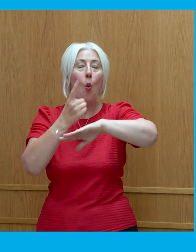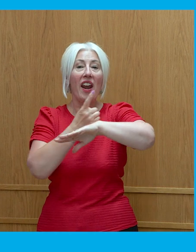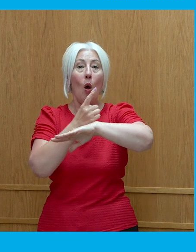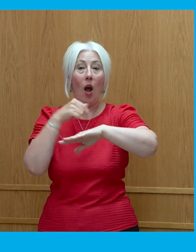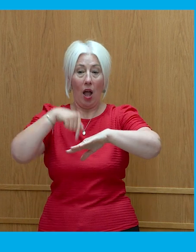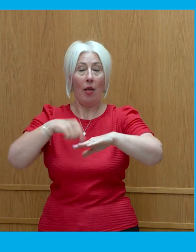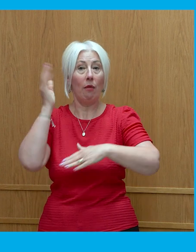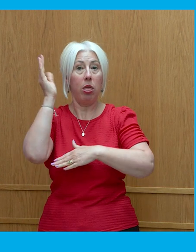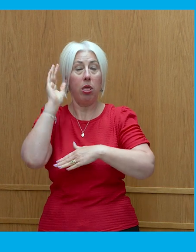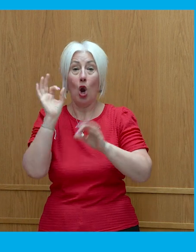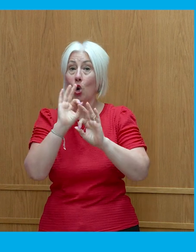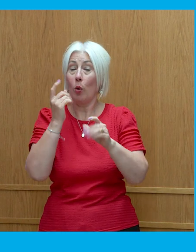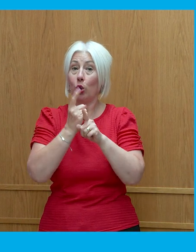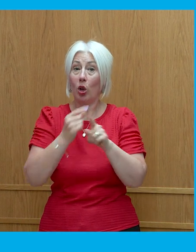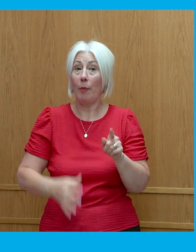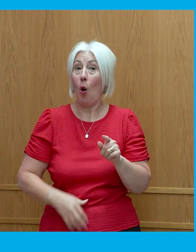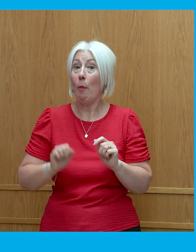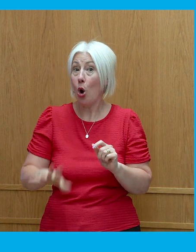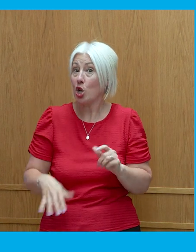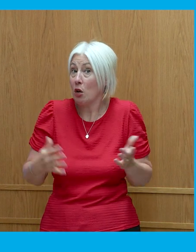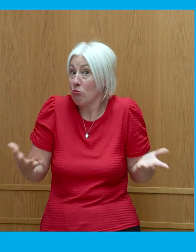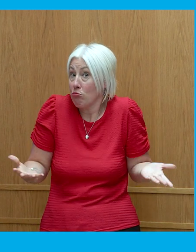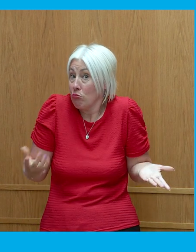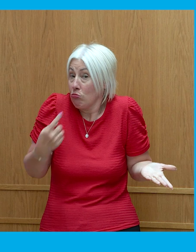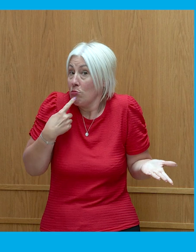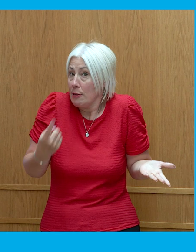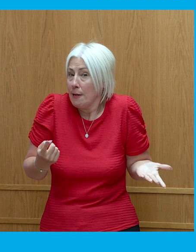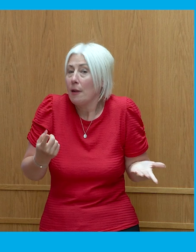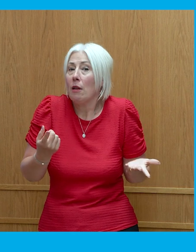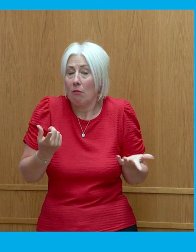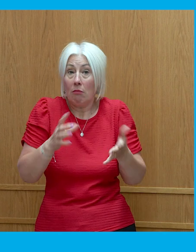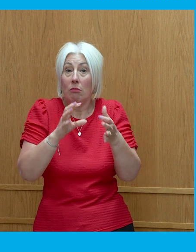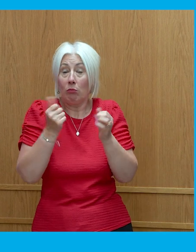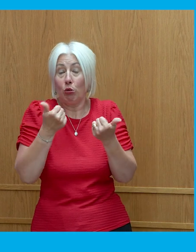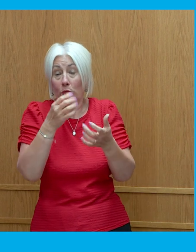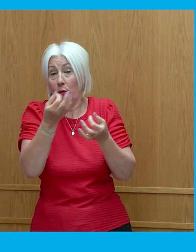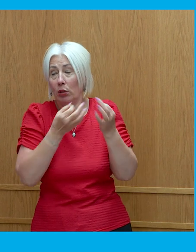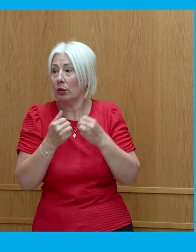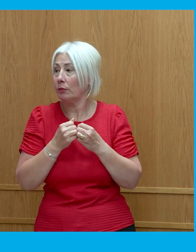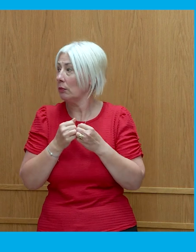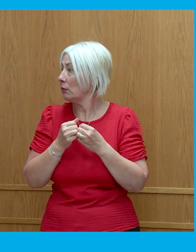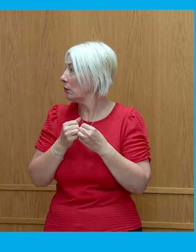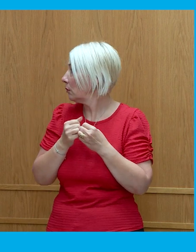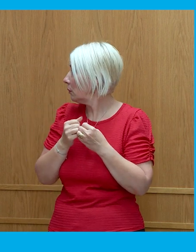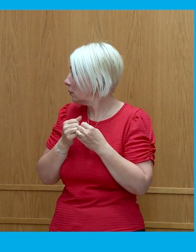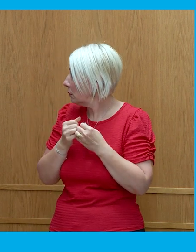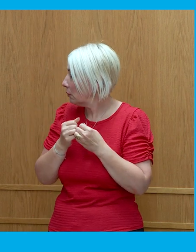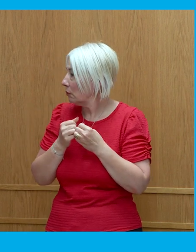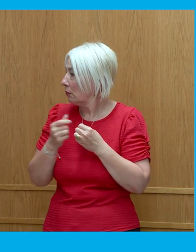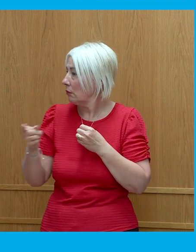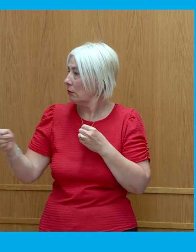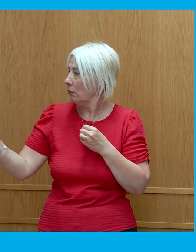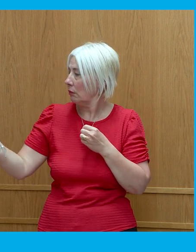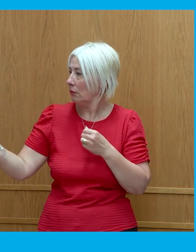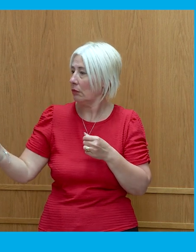you give us some comments on how influential you think? Yes. Yes. Okay. So that's good. Okay. And just the third row